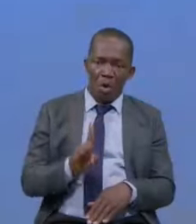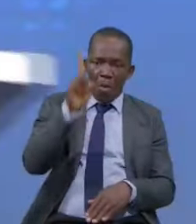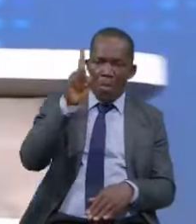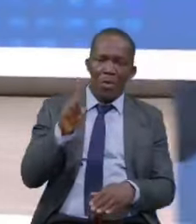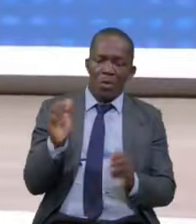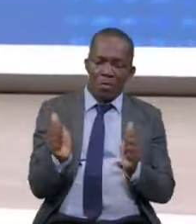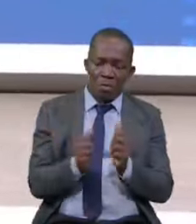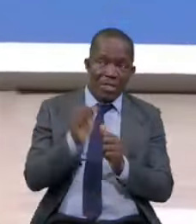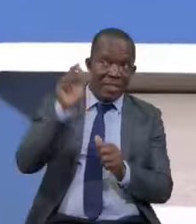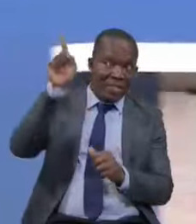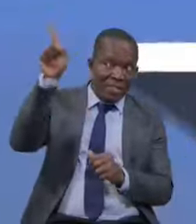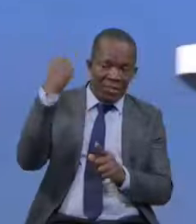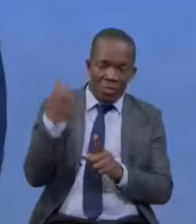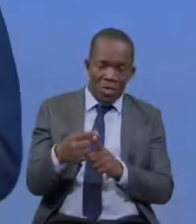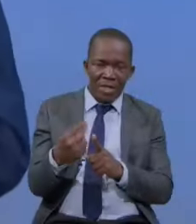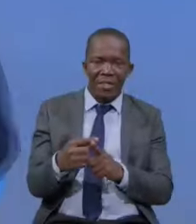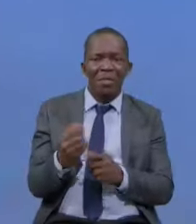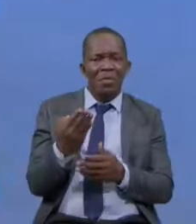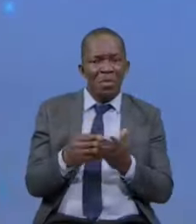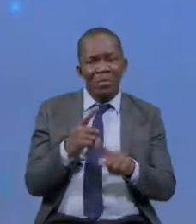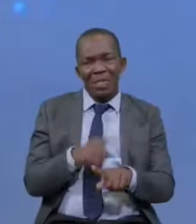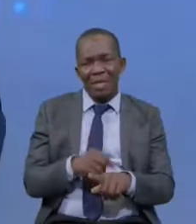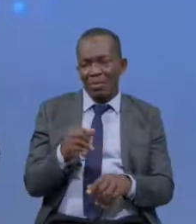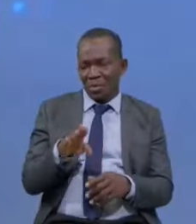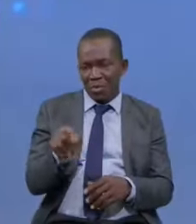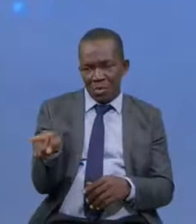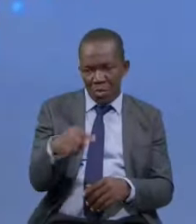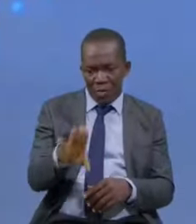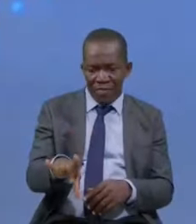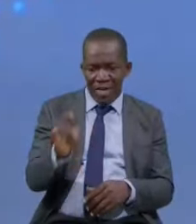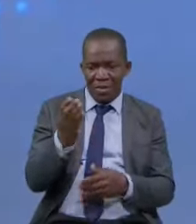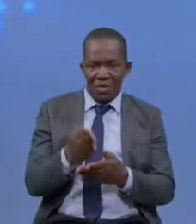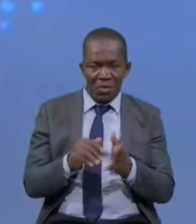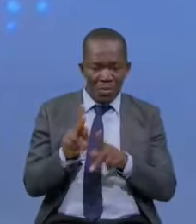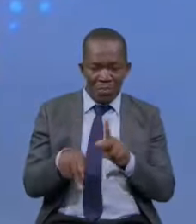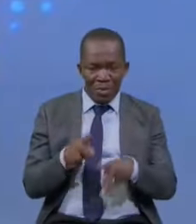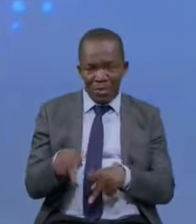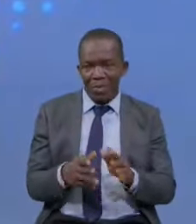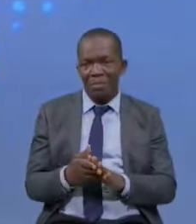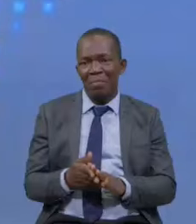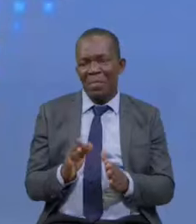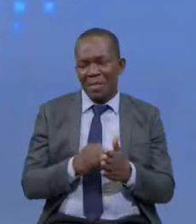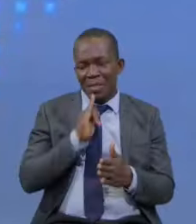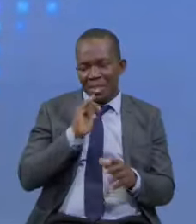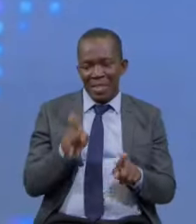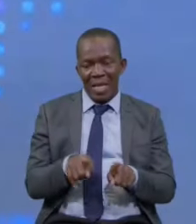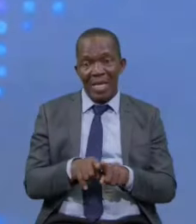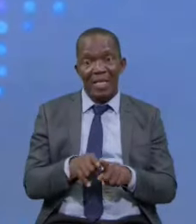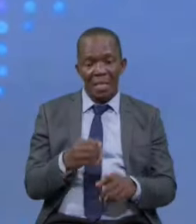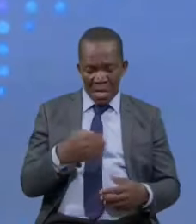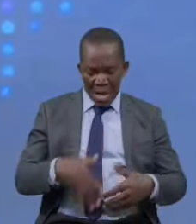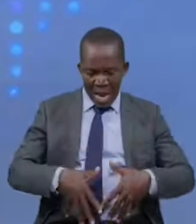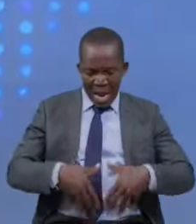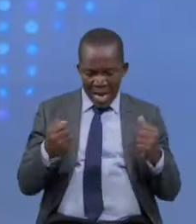find some people, it's like anger is inside them,